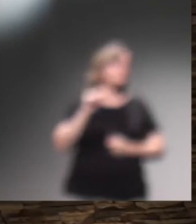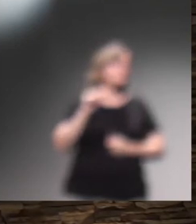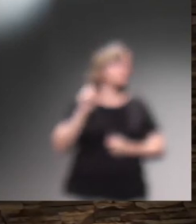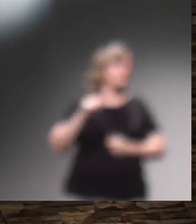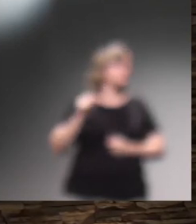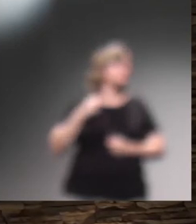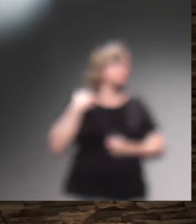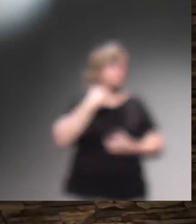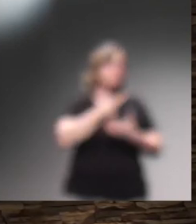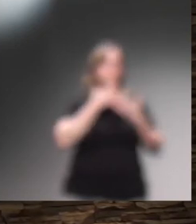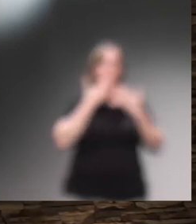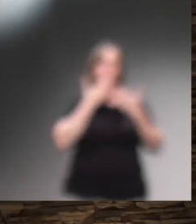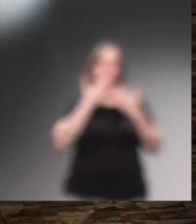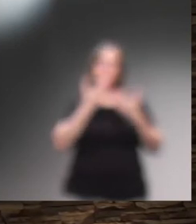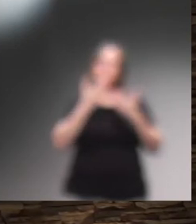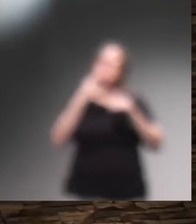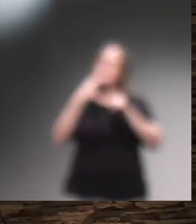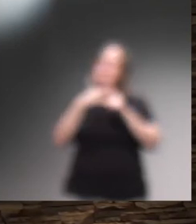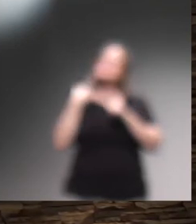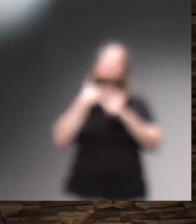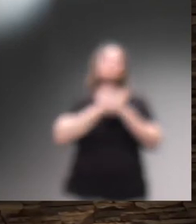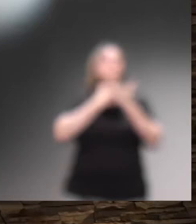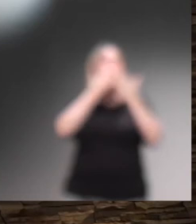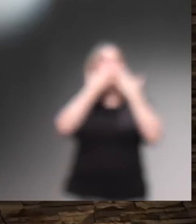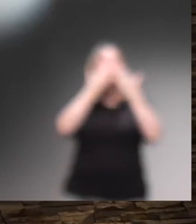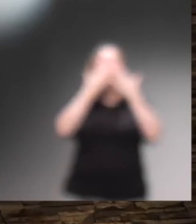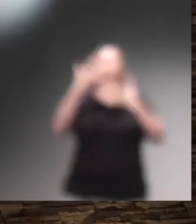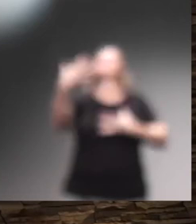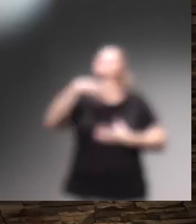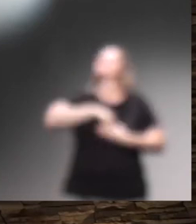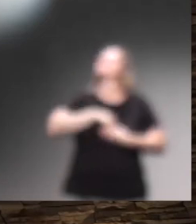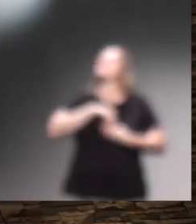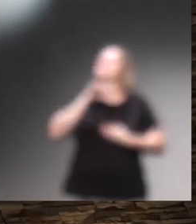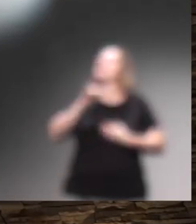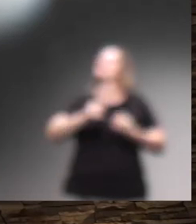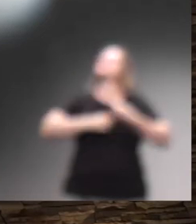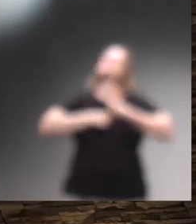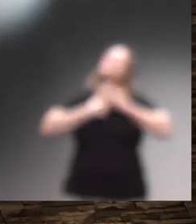grateful for the expression of God through us that they represent.